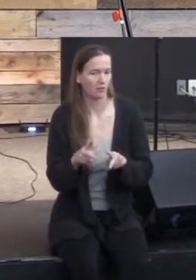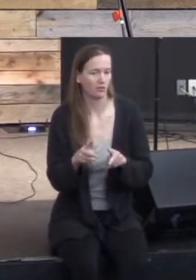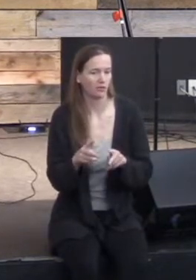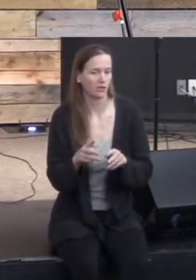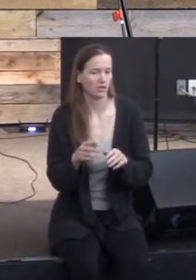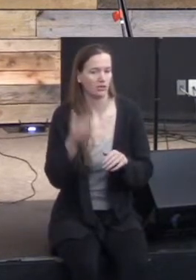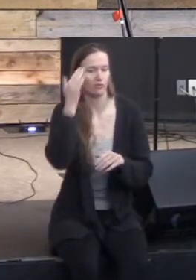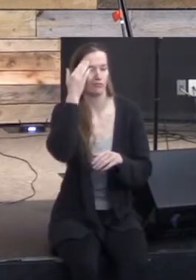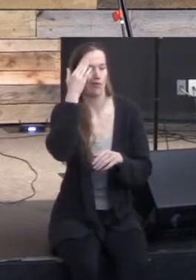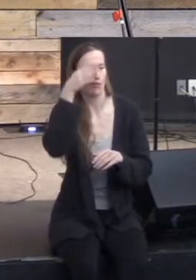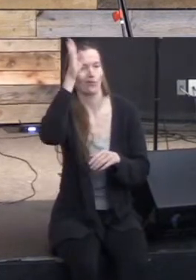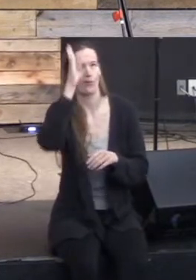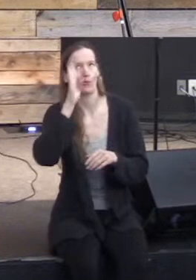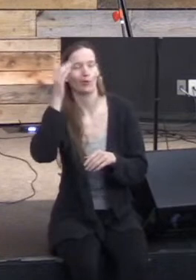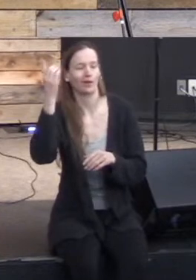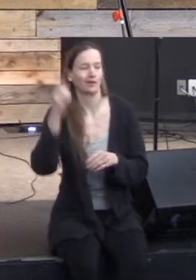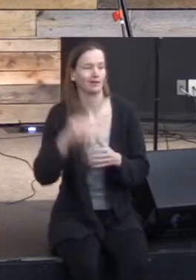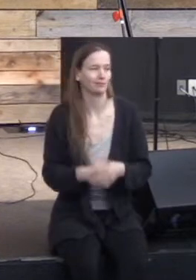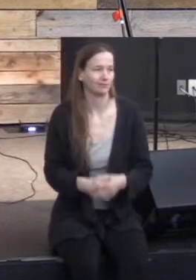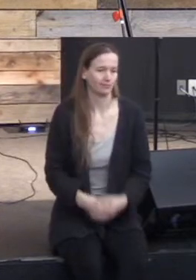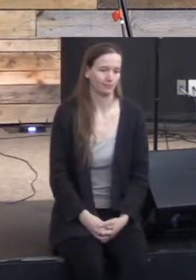God.